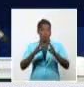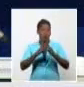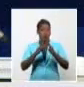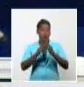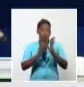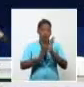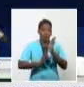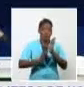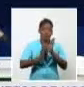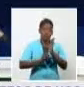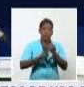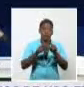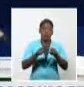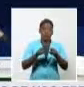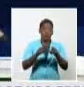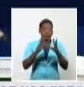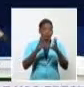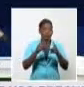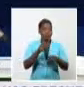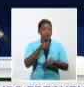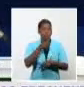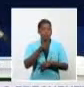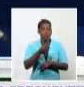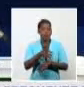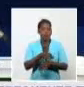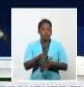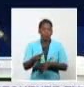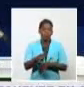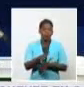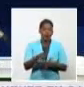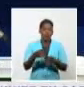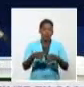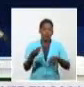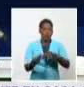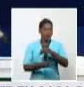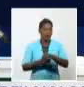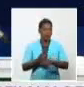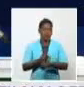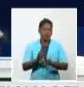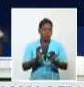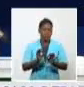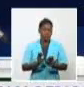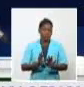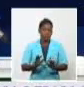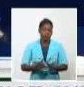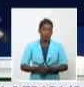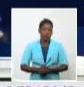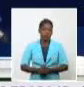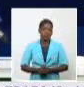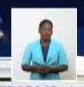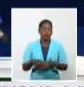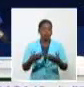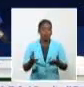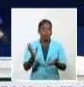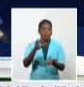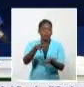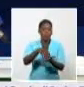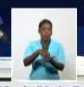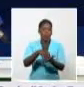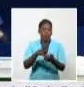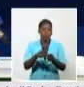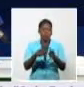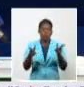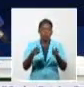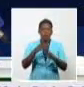the lethality in Cuba has been at 4.1, and there